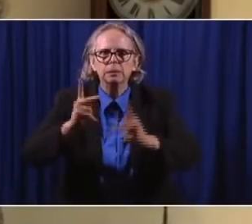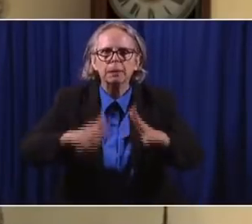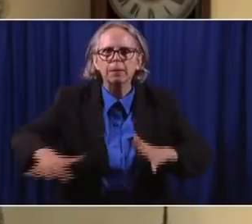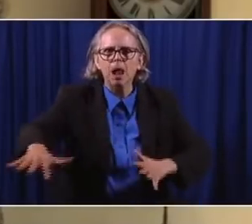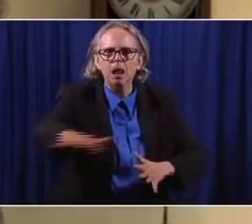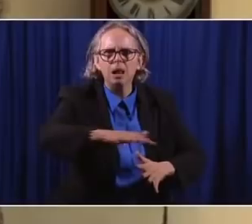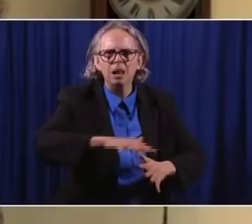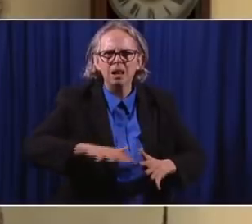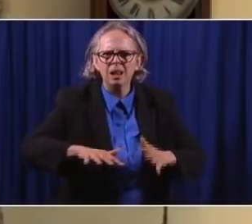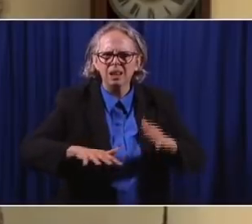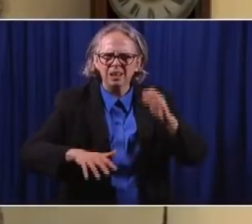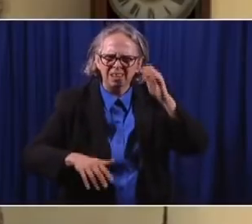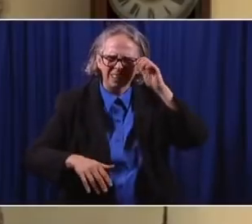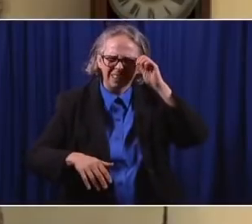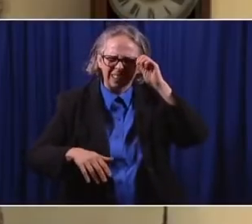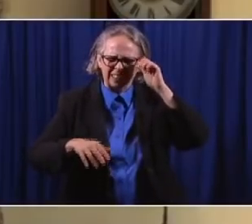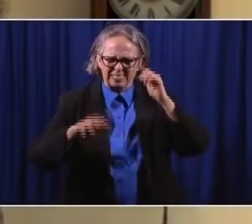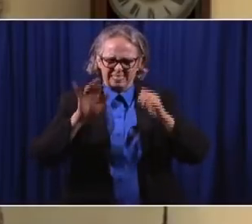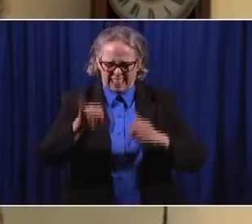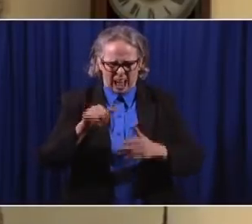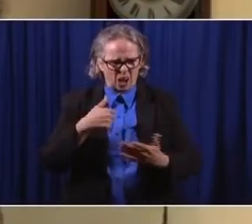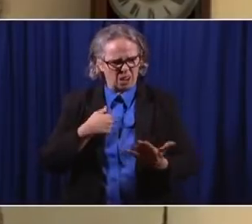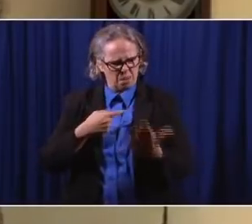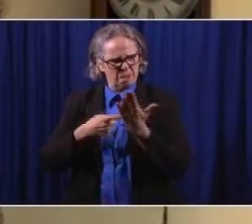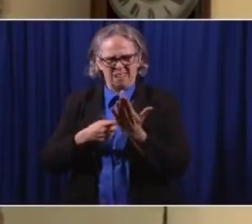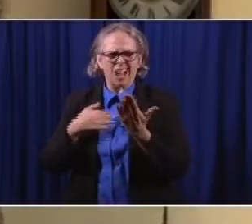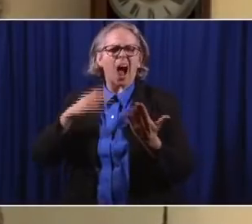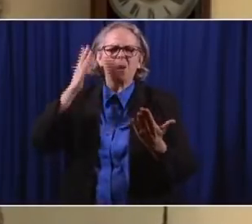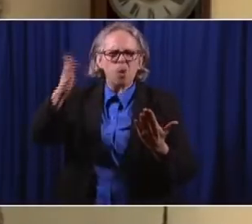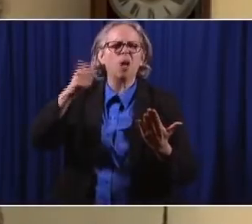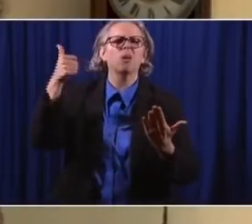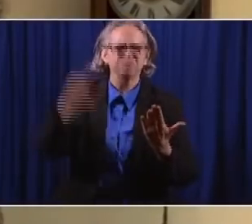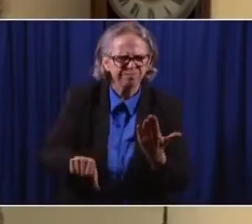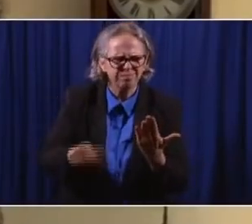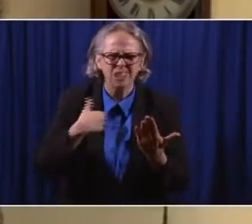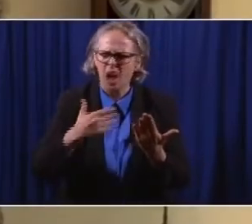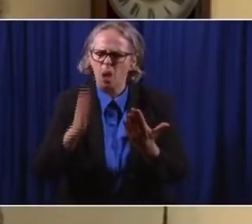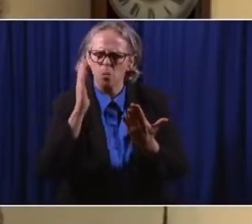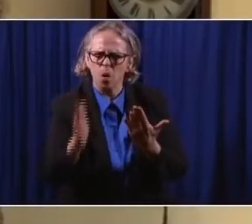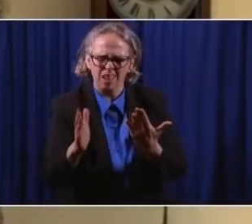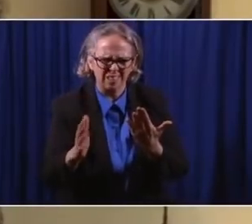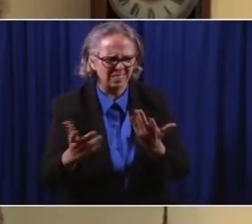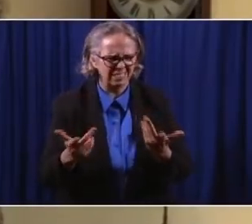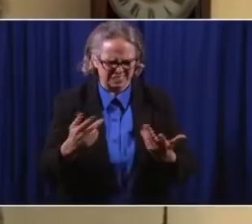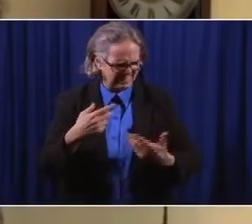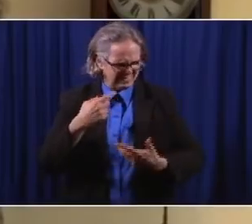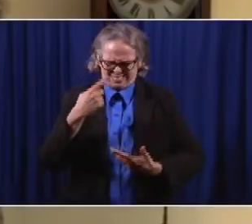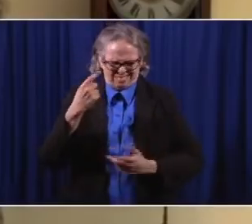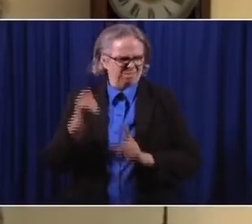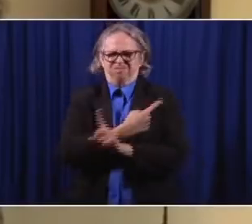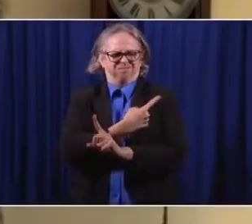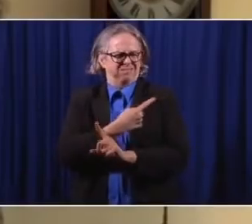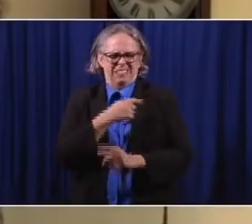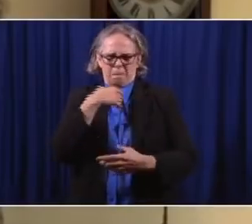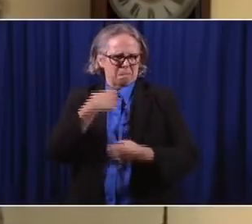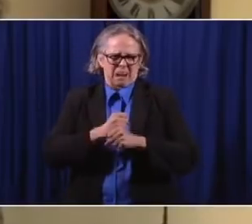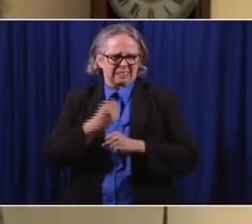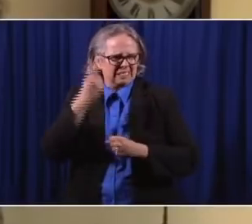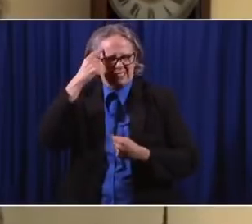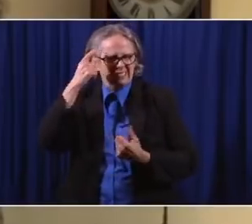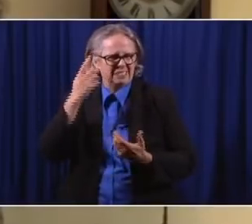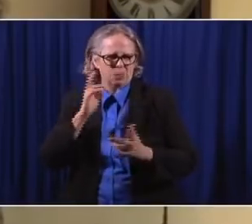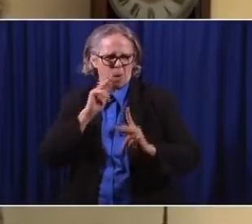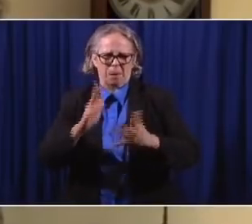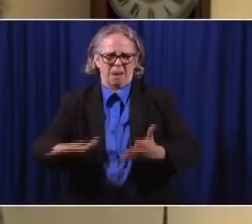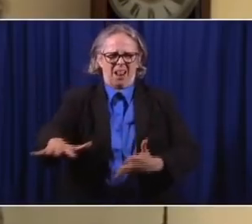I'll veto the bill. I mean, look, this makes absolutely no sense. And I think when when you play it out and look at all the